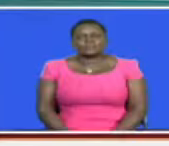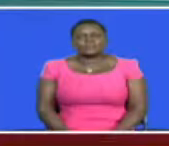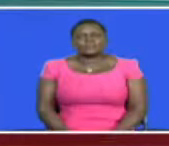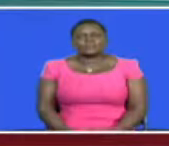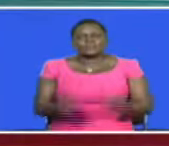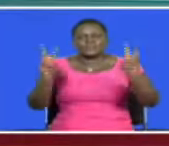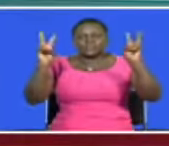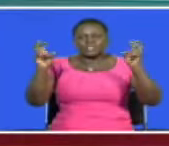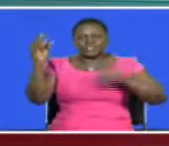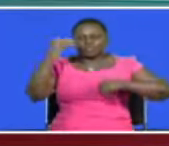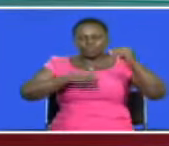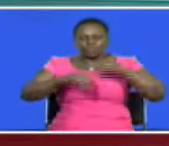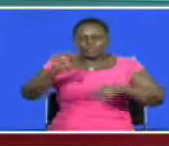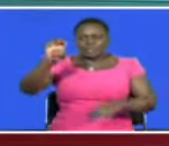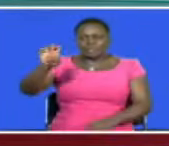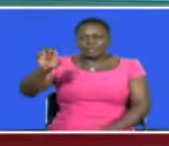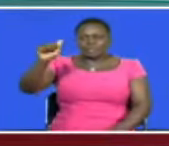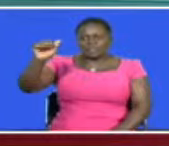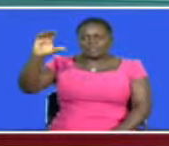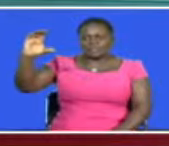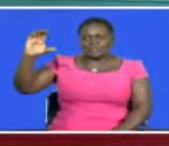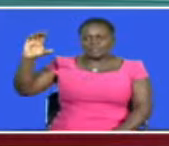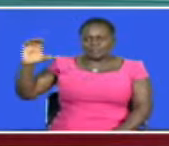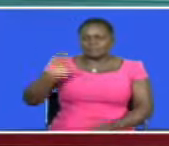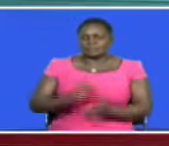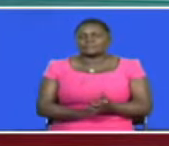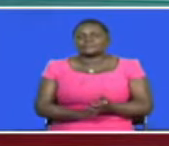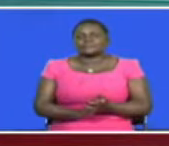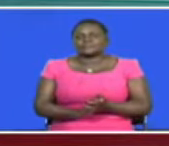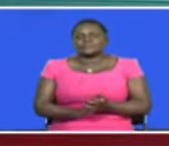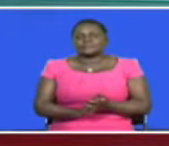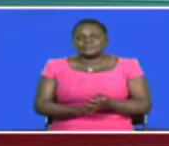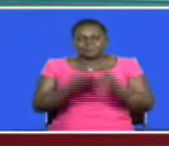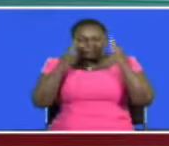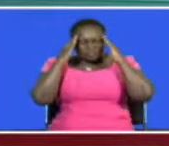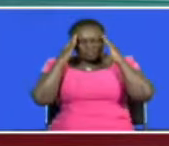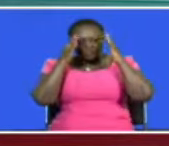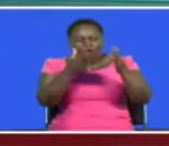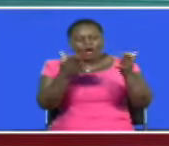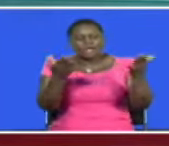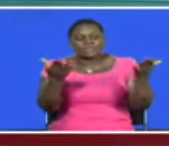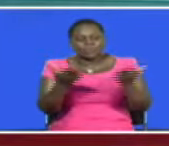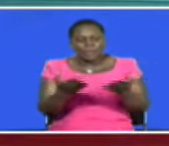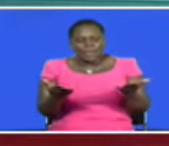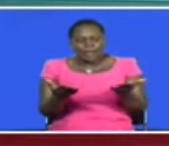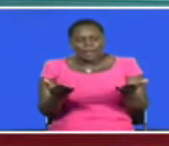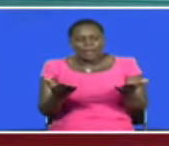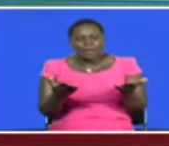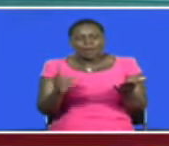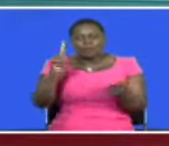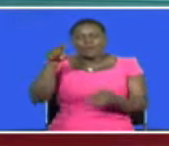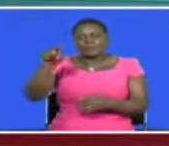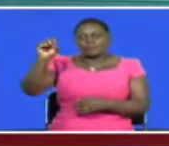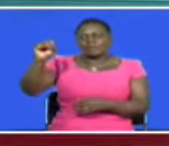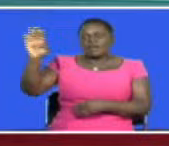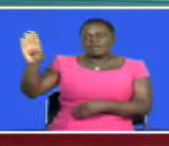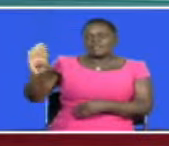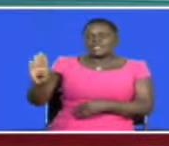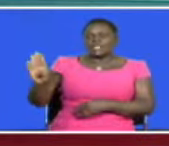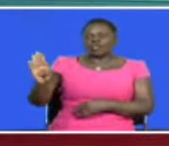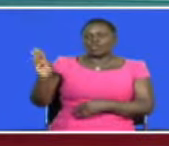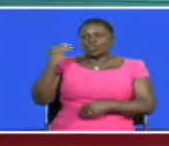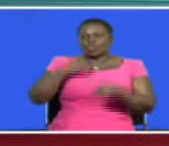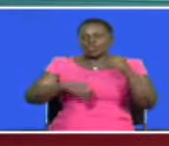Now on matters corruption, the Ethics and Anti-Corruption Commission has cast its nets wider on the 1.5 billion shilling